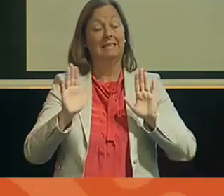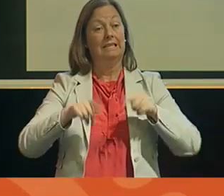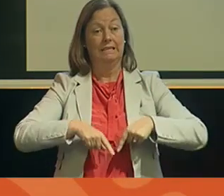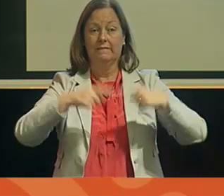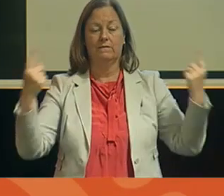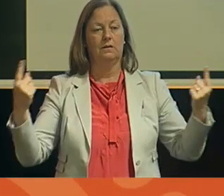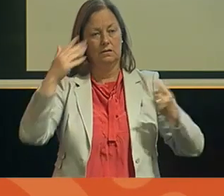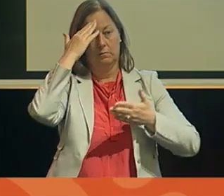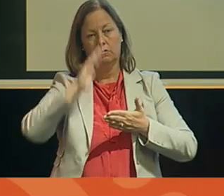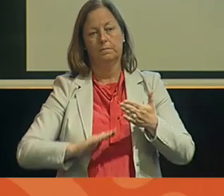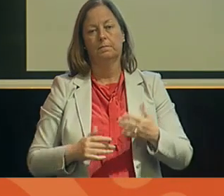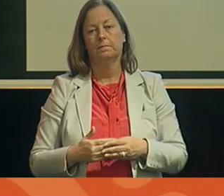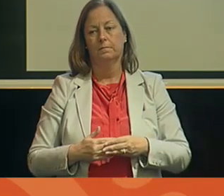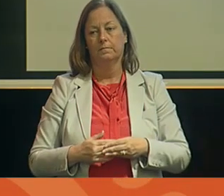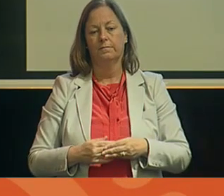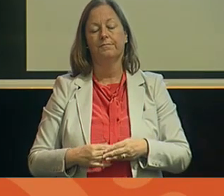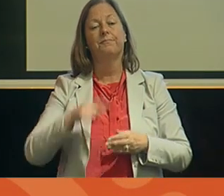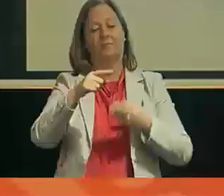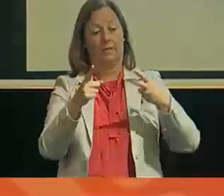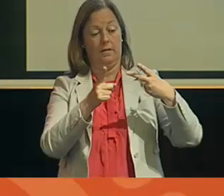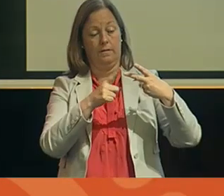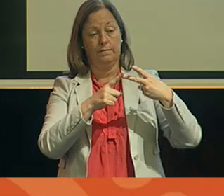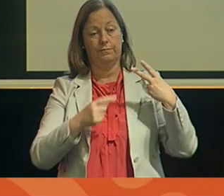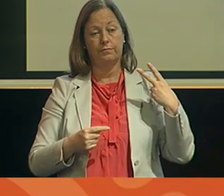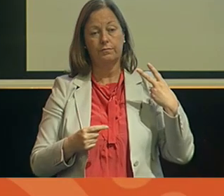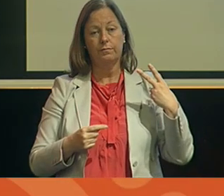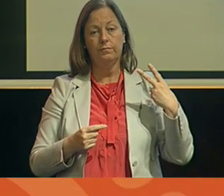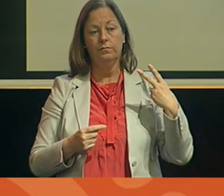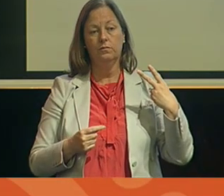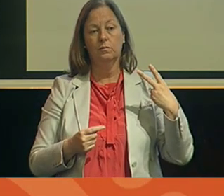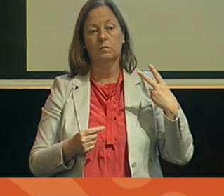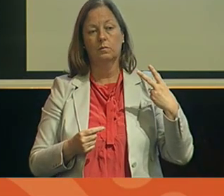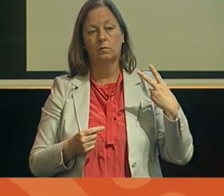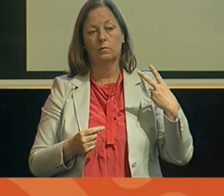okay? And the other one is that, if you just look at